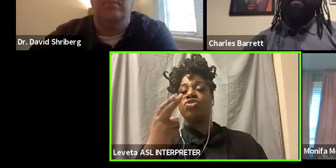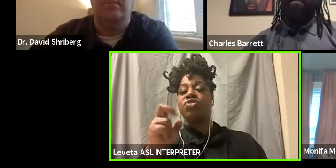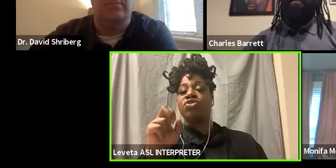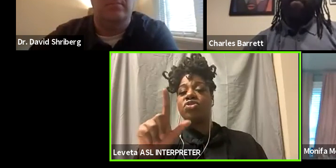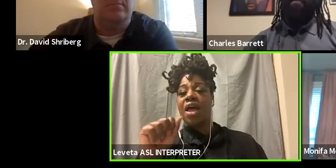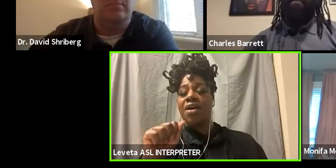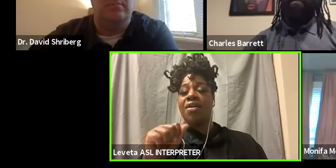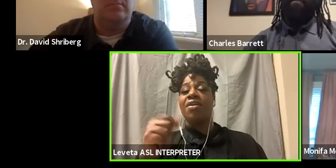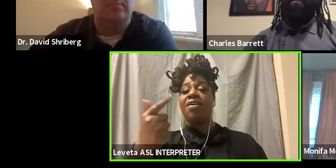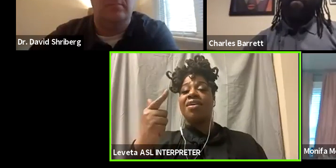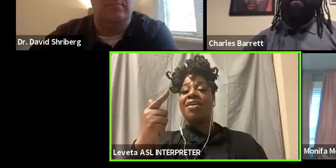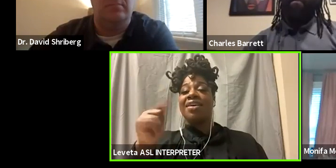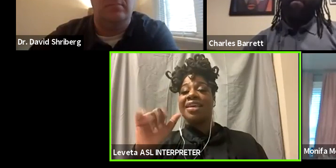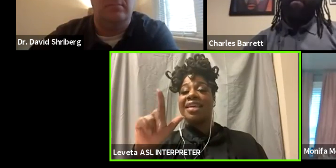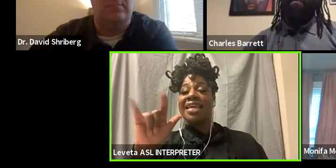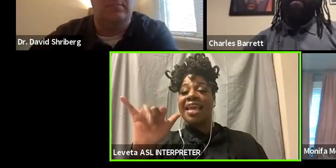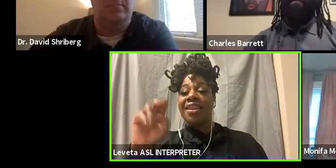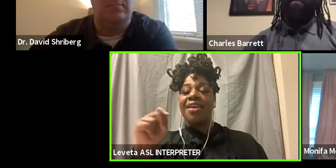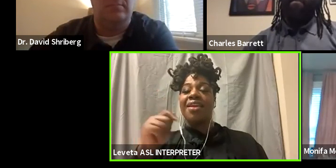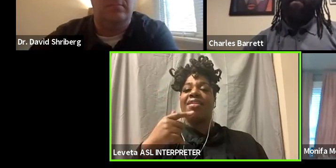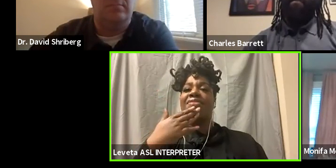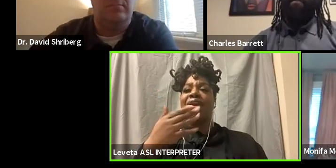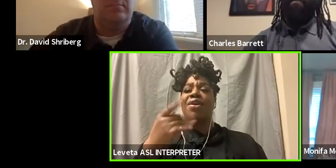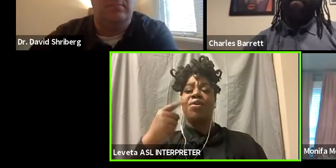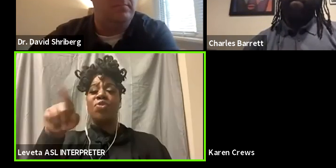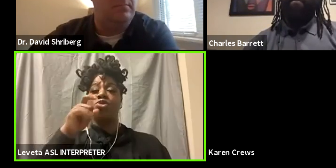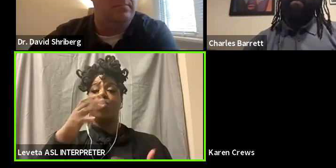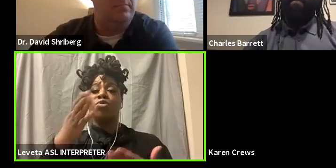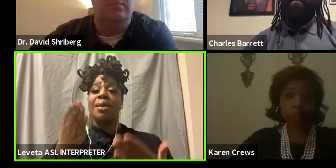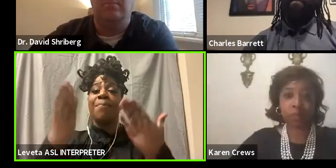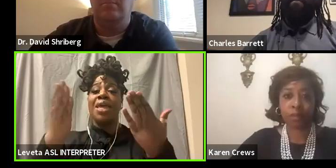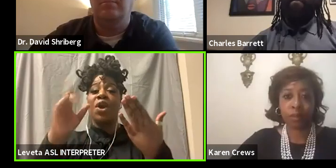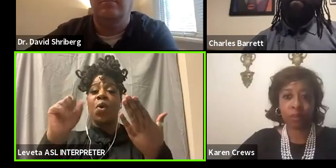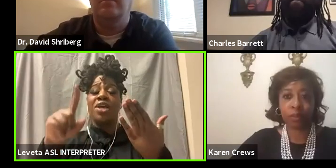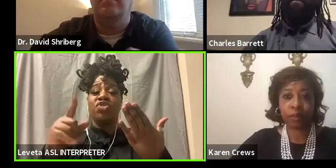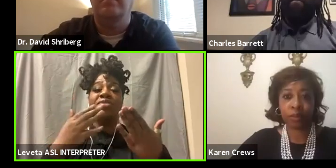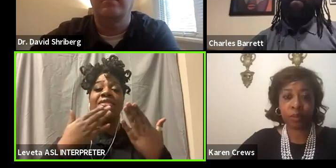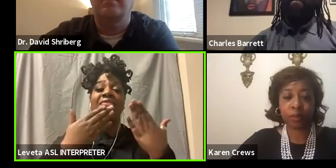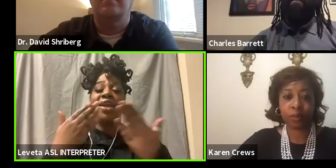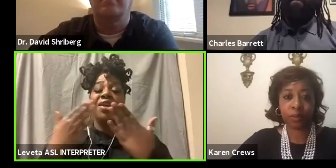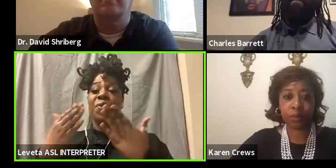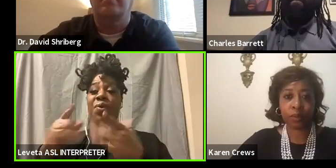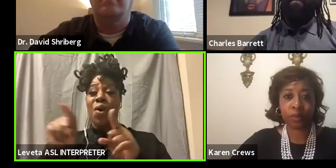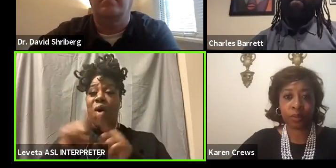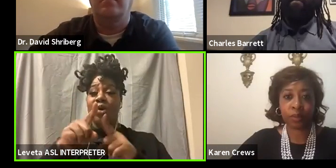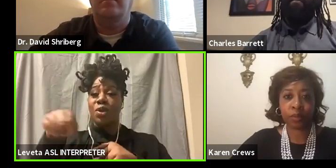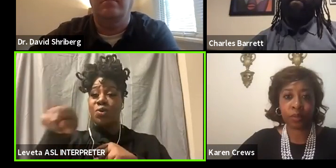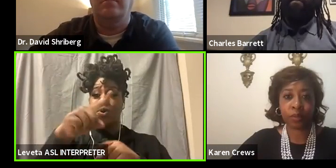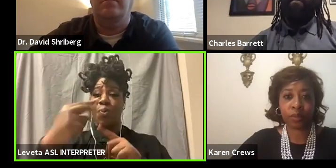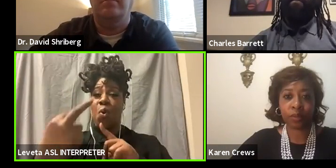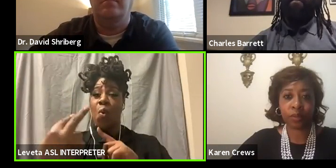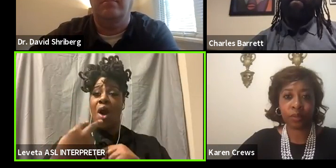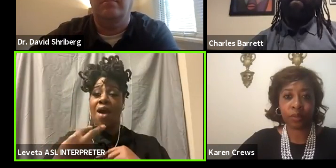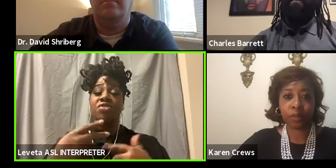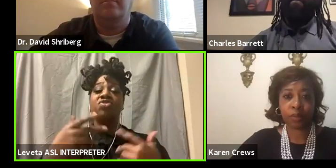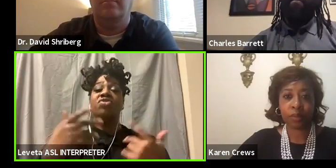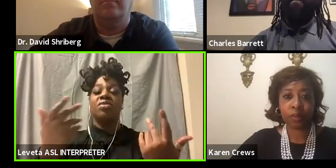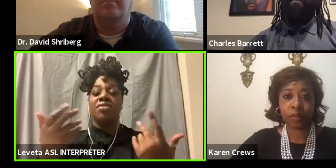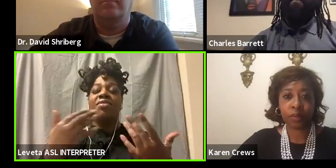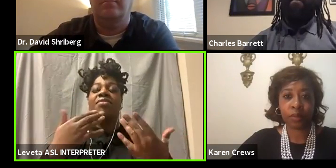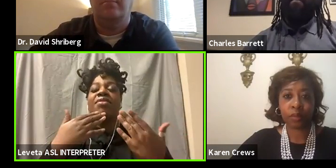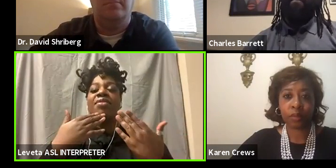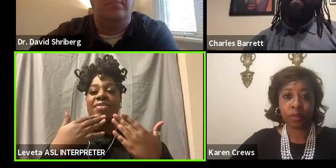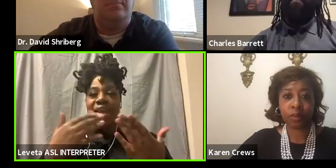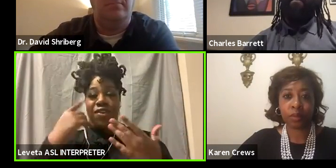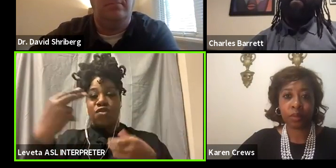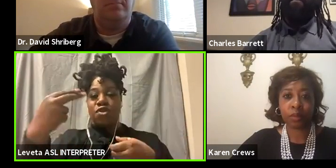videos for your time to be with us today. And we want to thank our viewers for joining us for Waymaking. To send us additional questions and